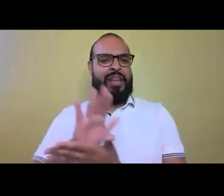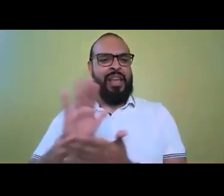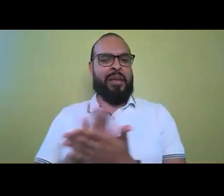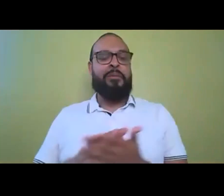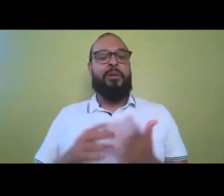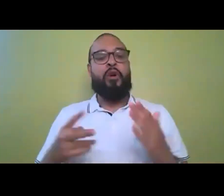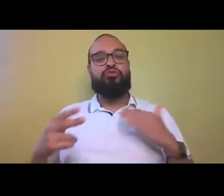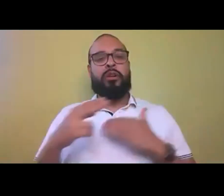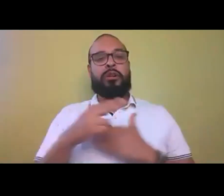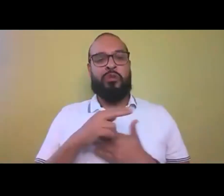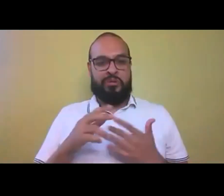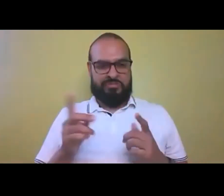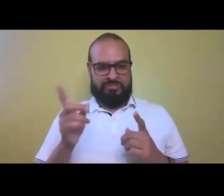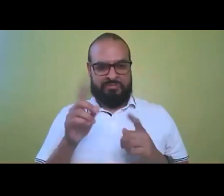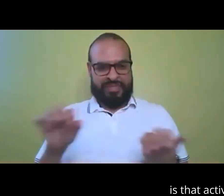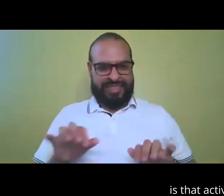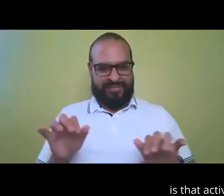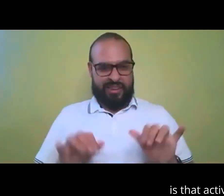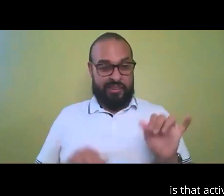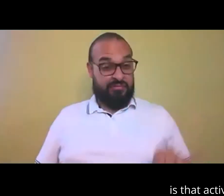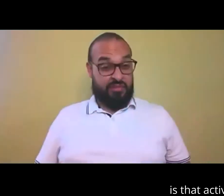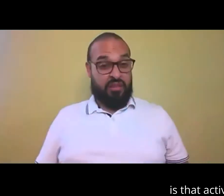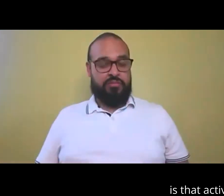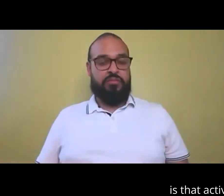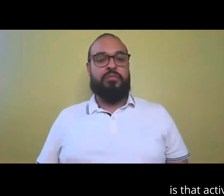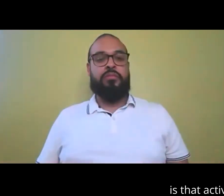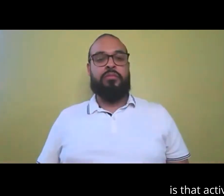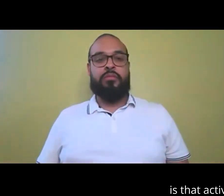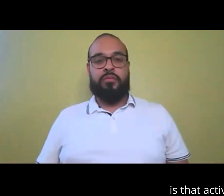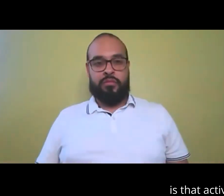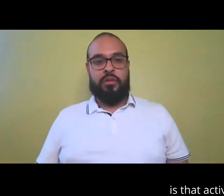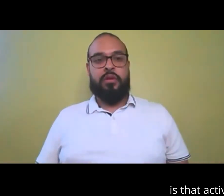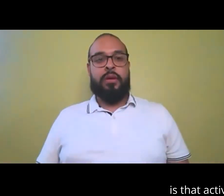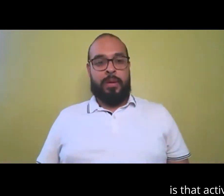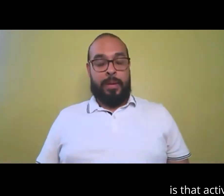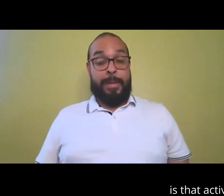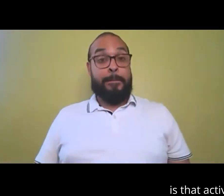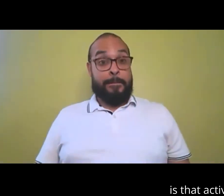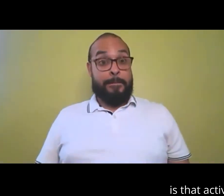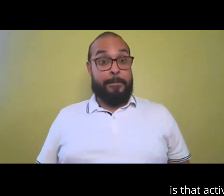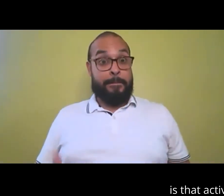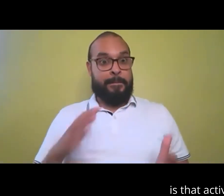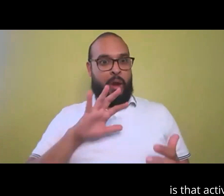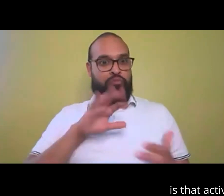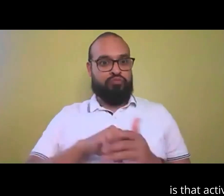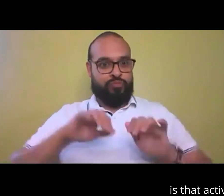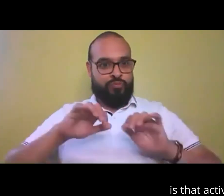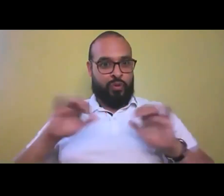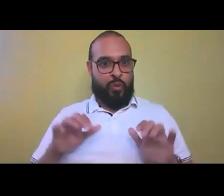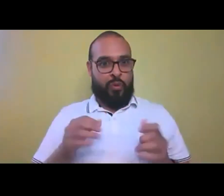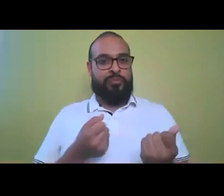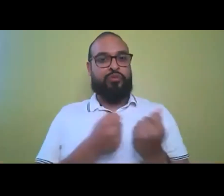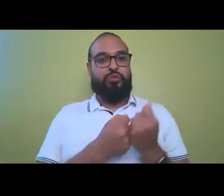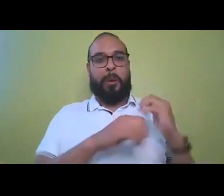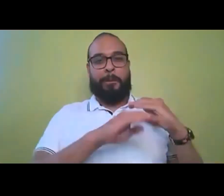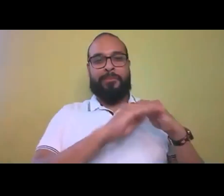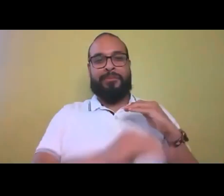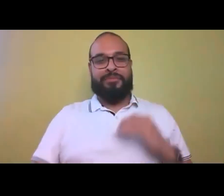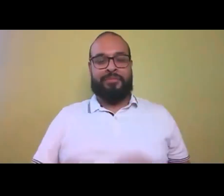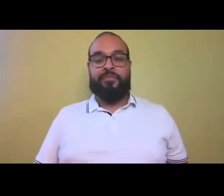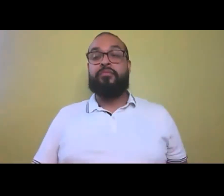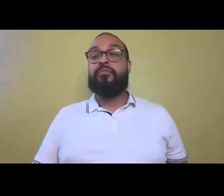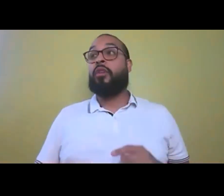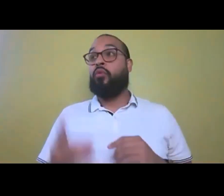what we know is that active participation supports regulation. And there is one more